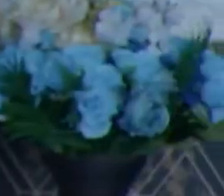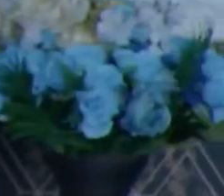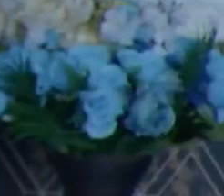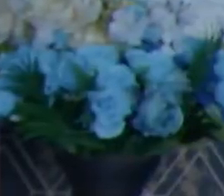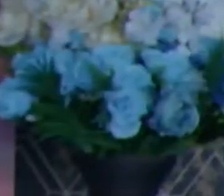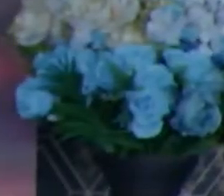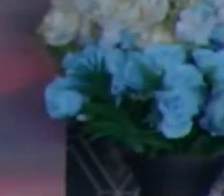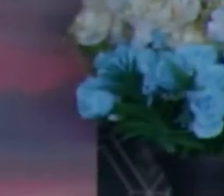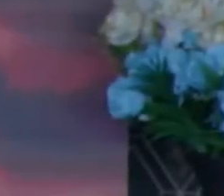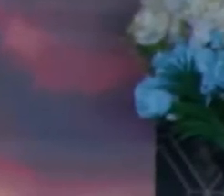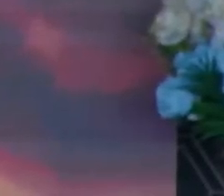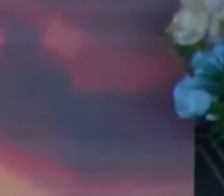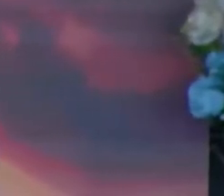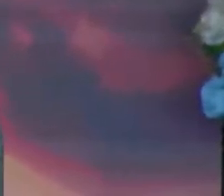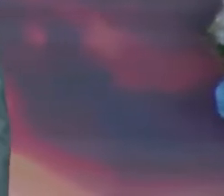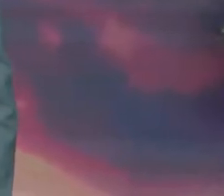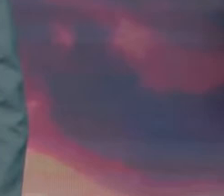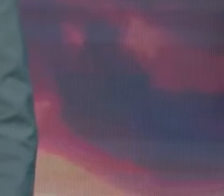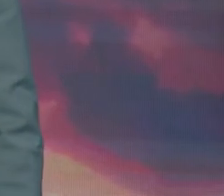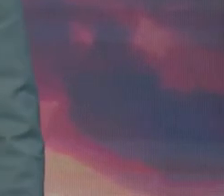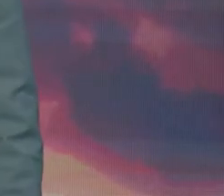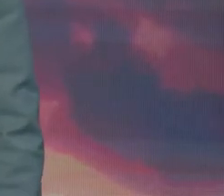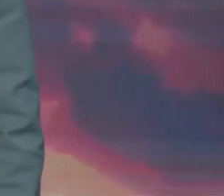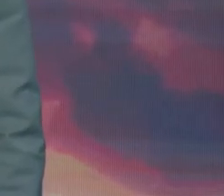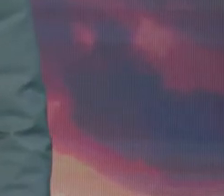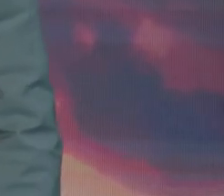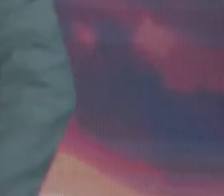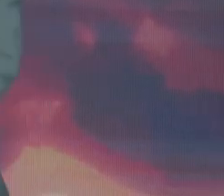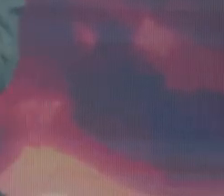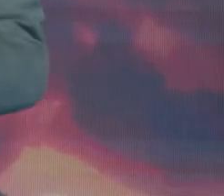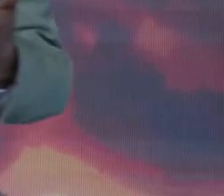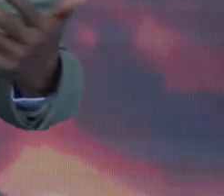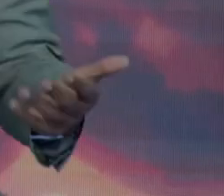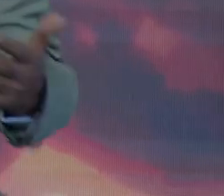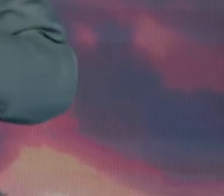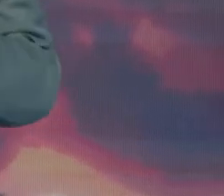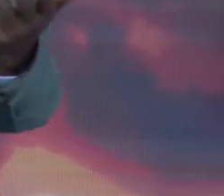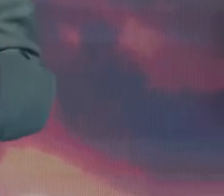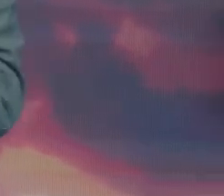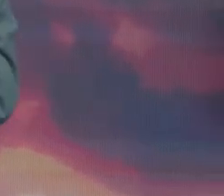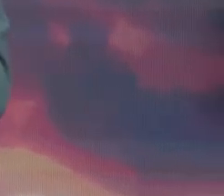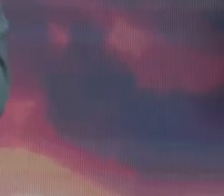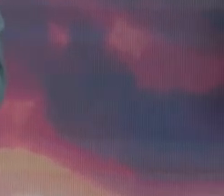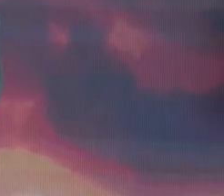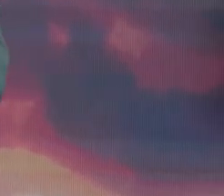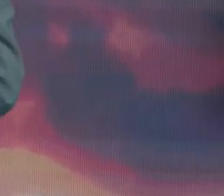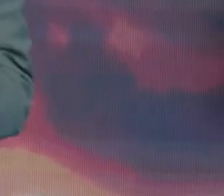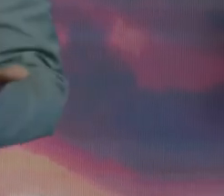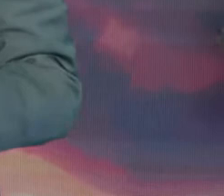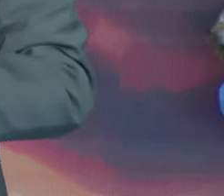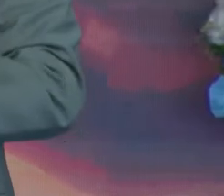has done, likewise, reckon ye also yourselves to be dead indeed unto